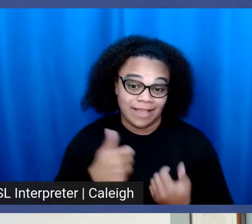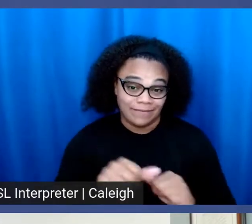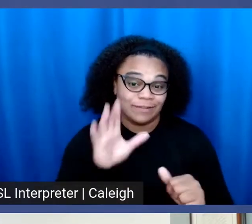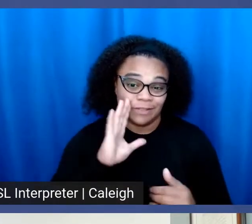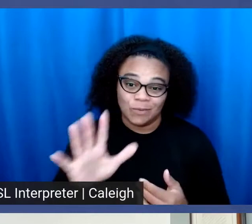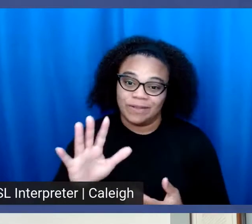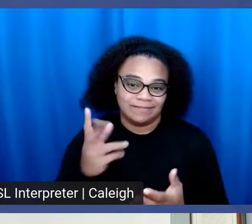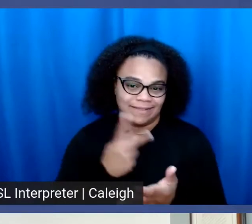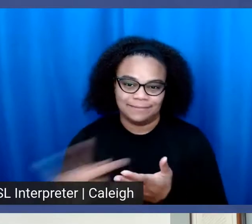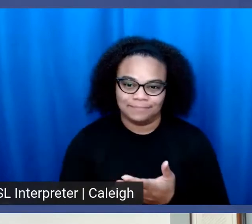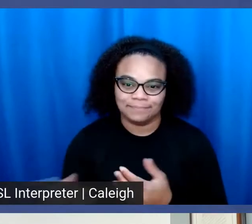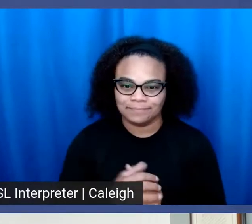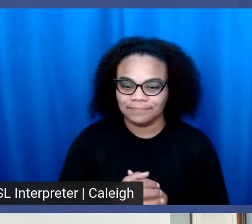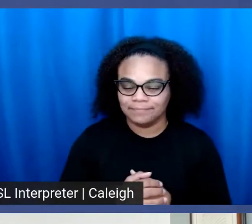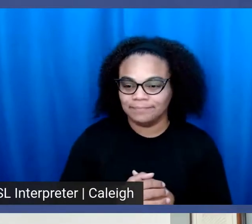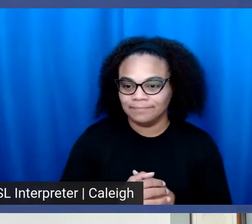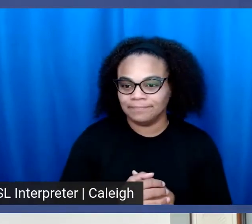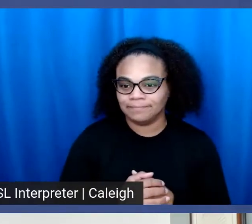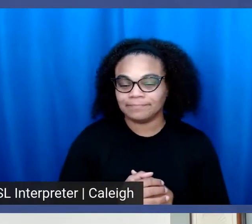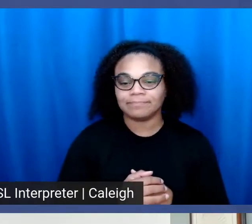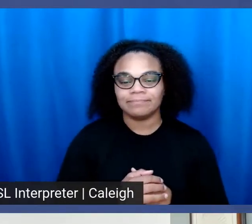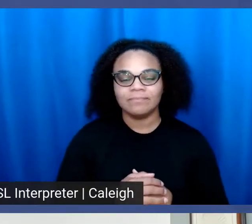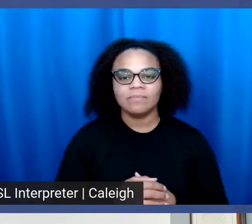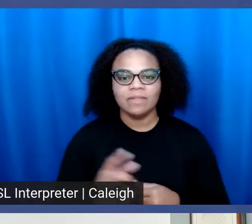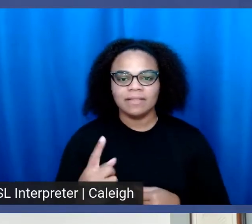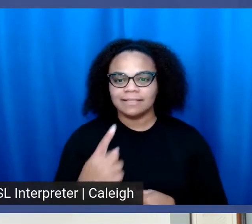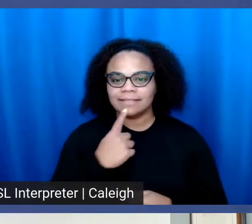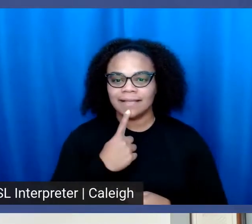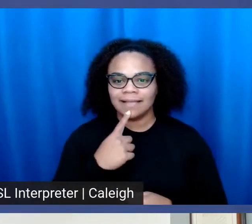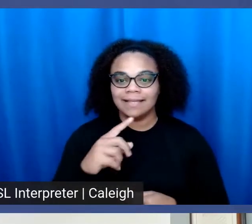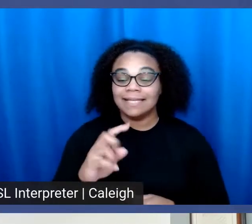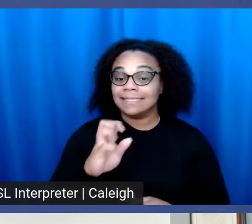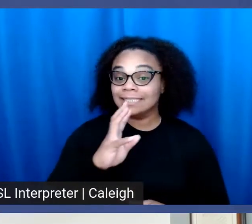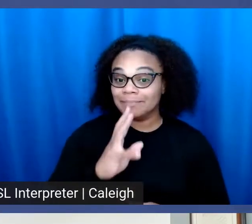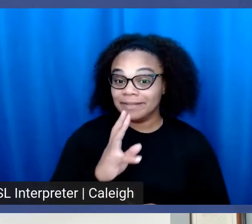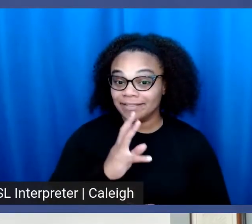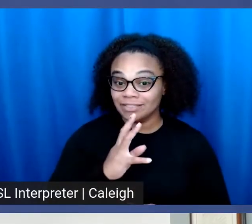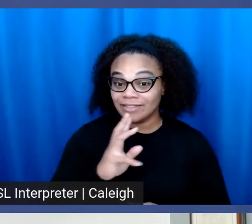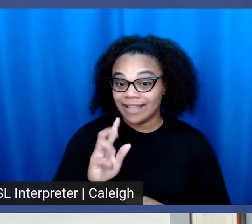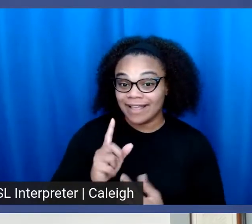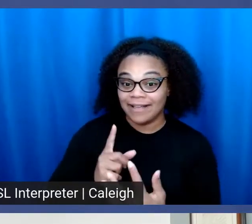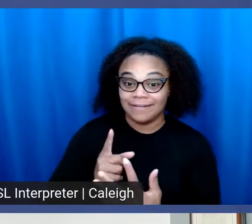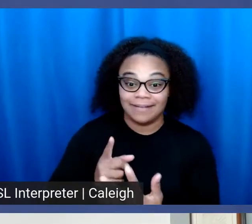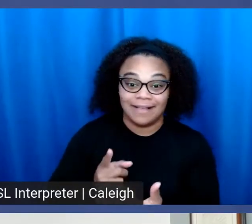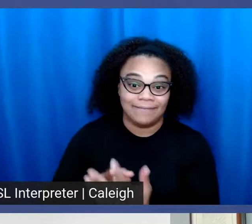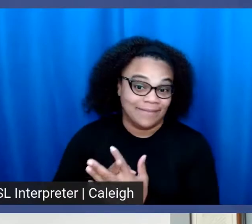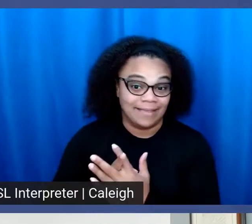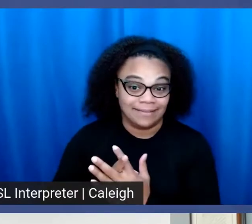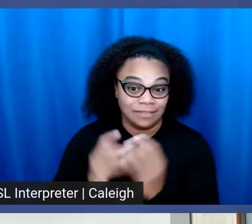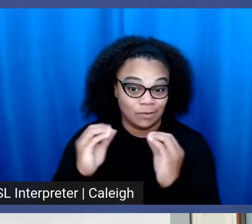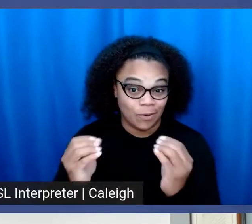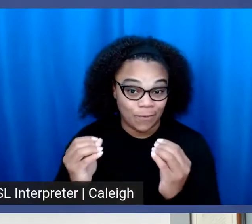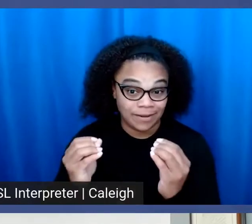They say that speech that offends no one needs no defense.